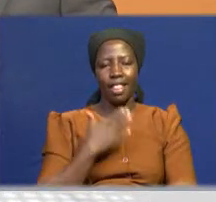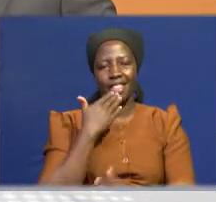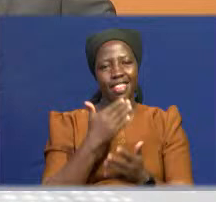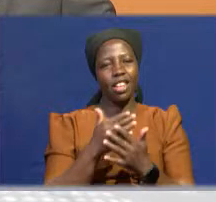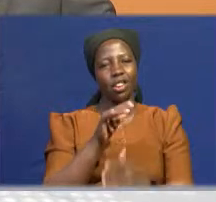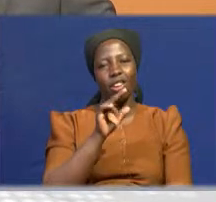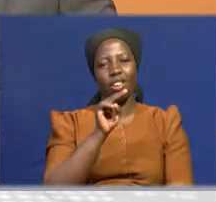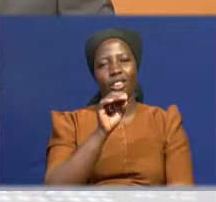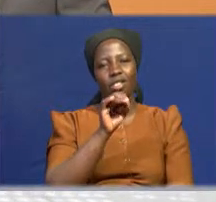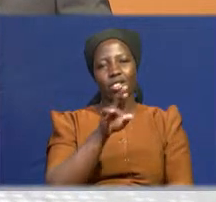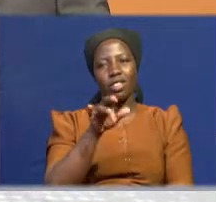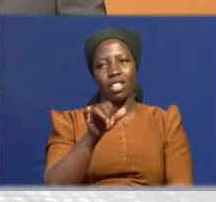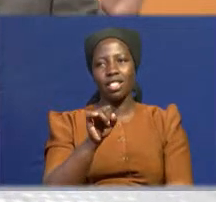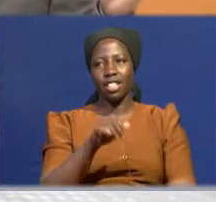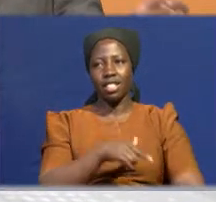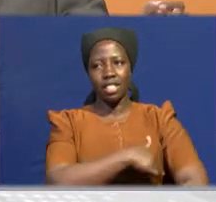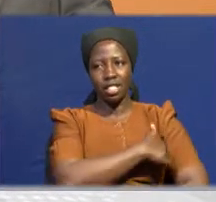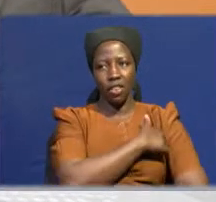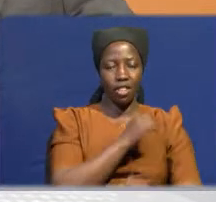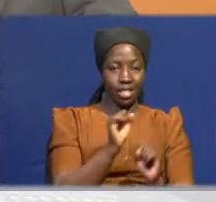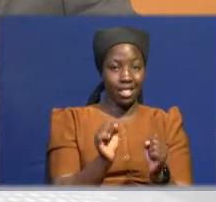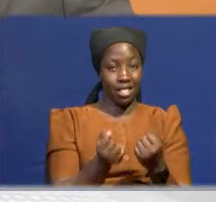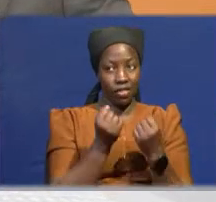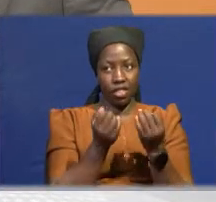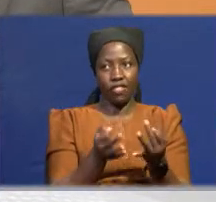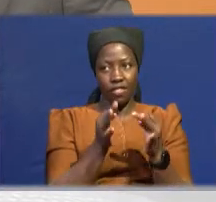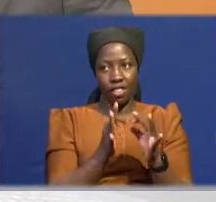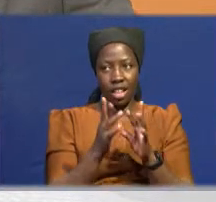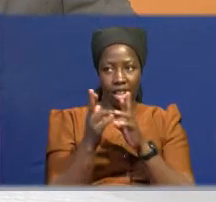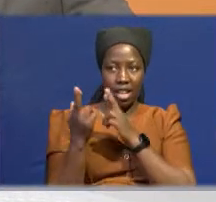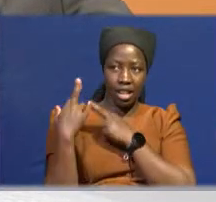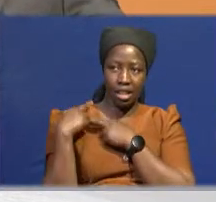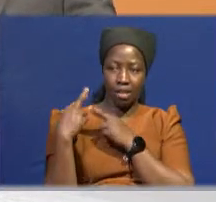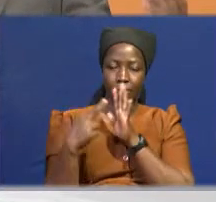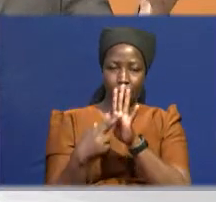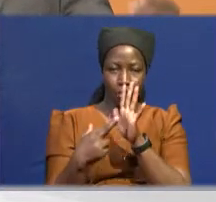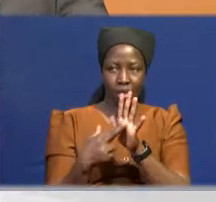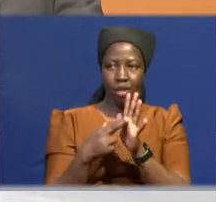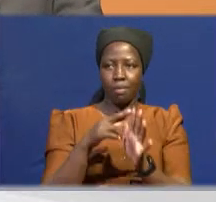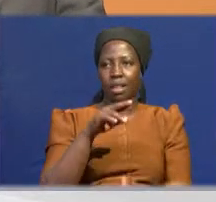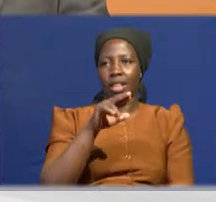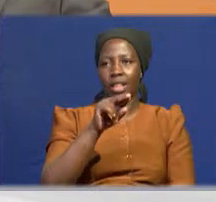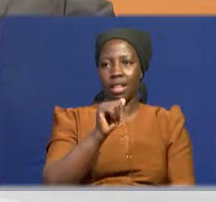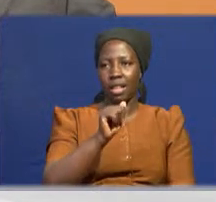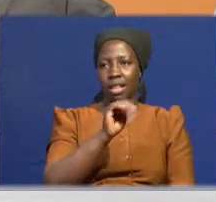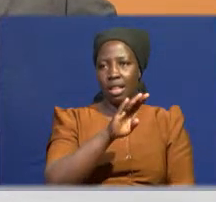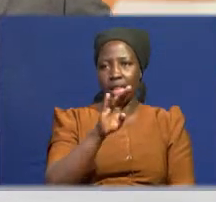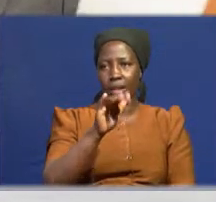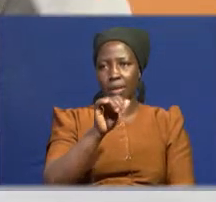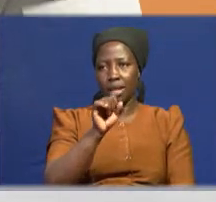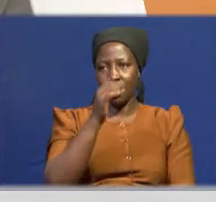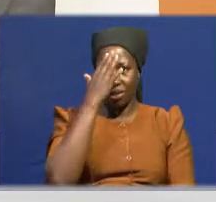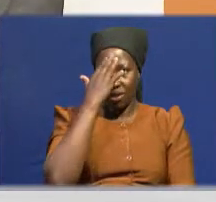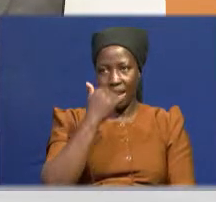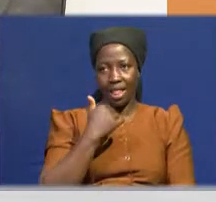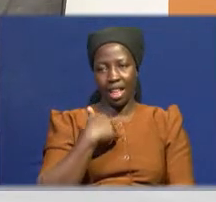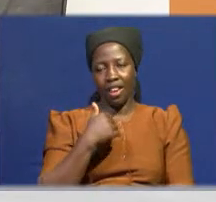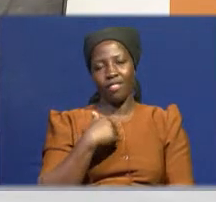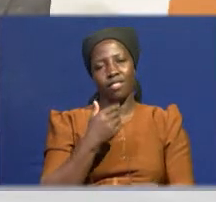the chief safety officer and is well represented here by Abbas Murbe in studio. And because they've taken us through with lots of practical